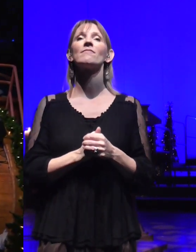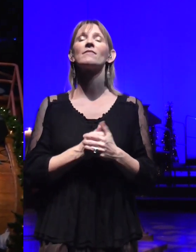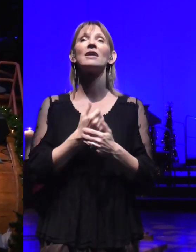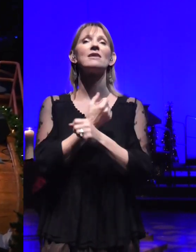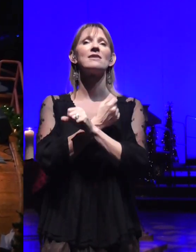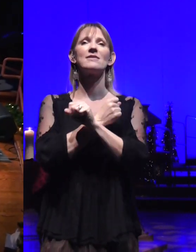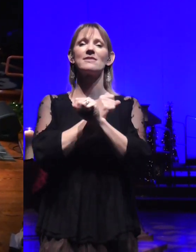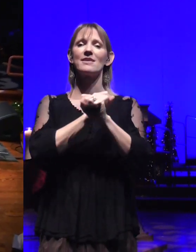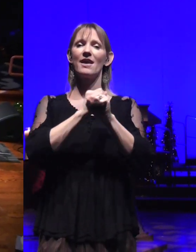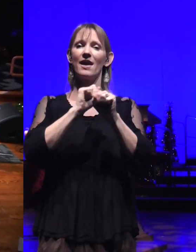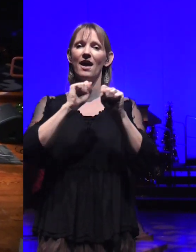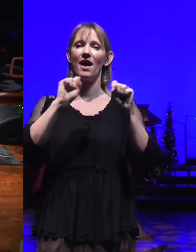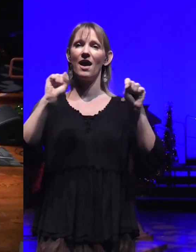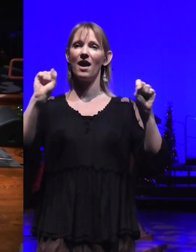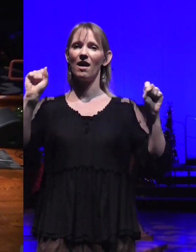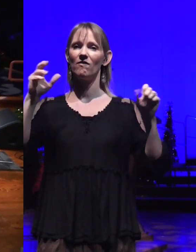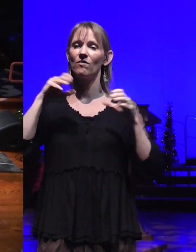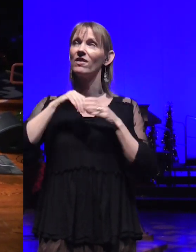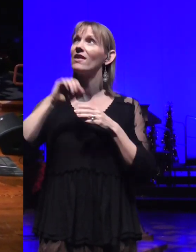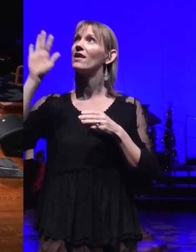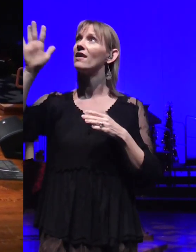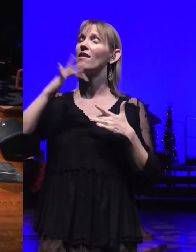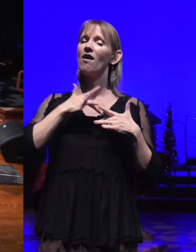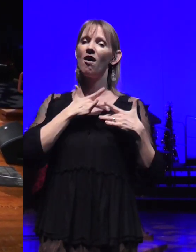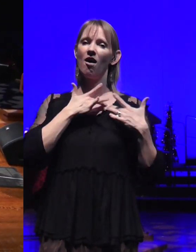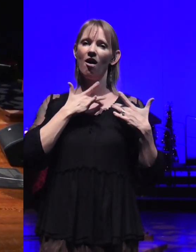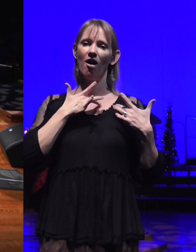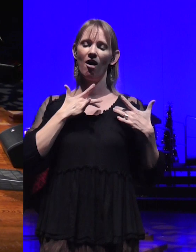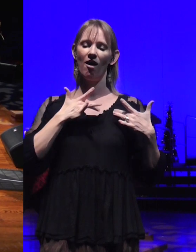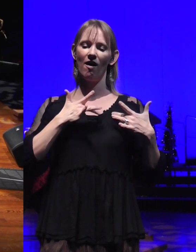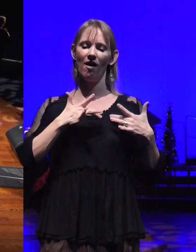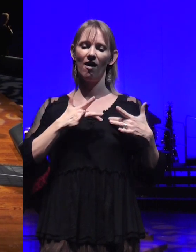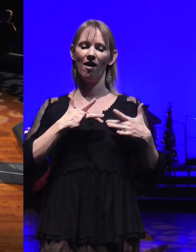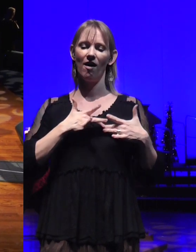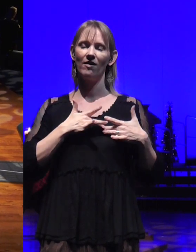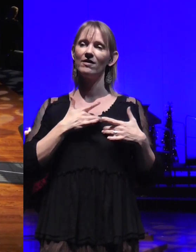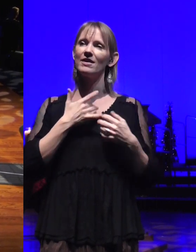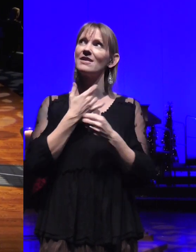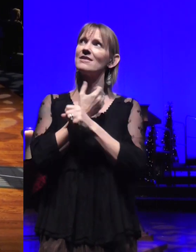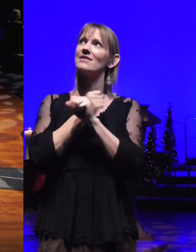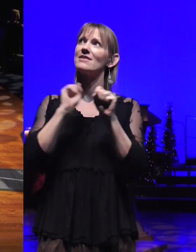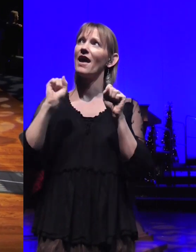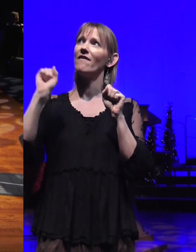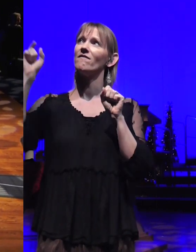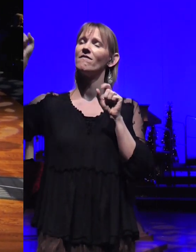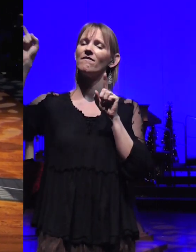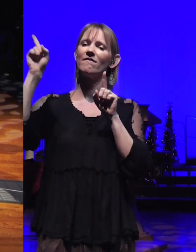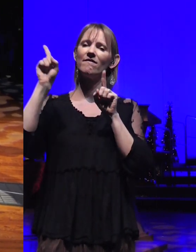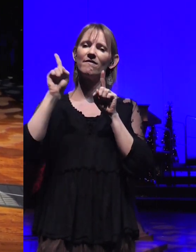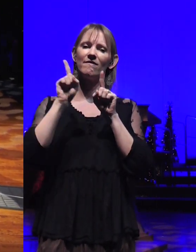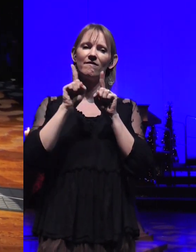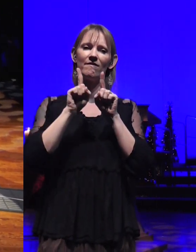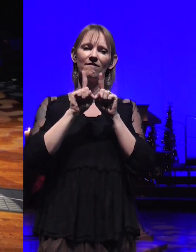Safe in your heart, safe in your arms.